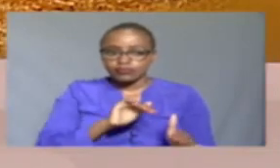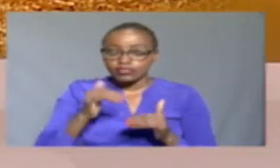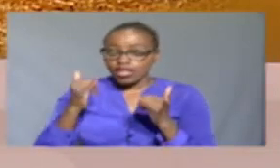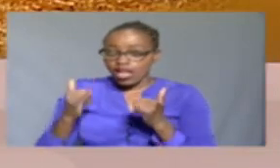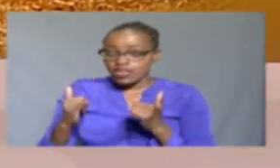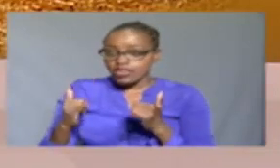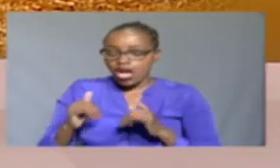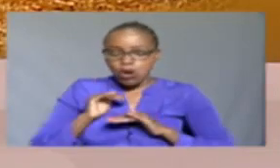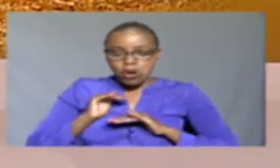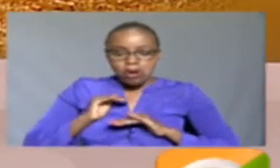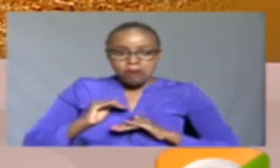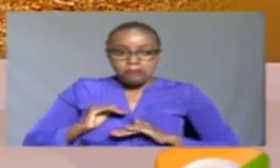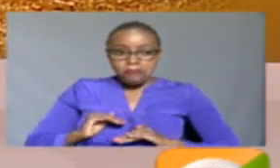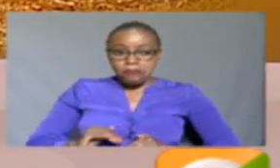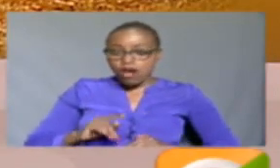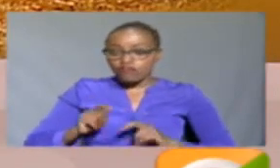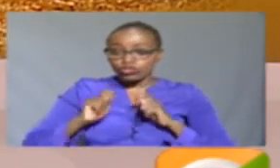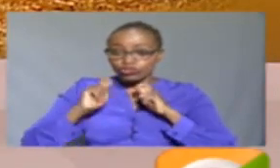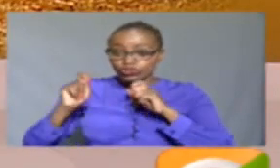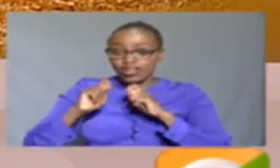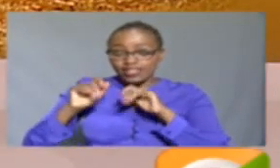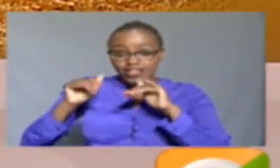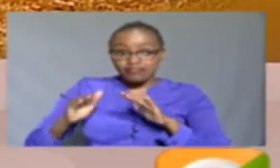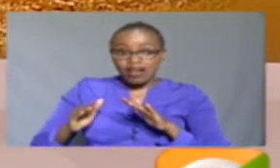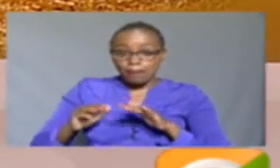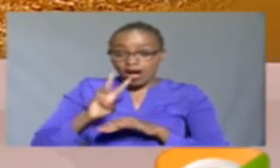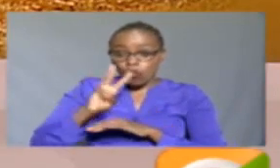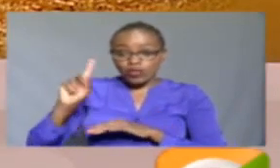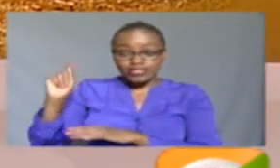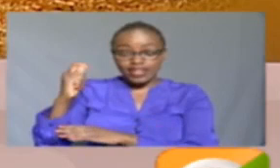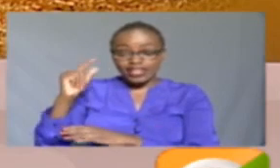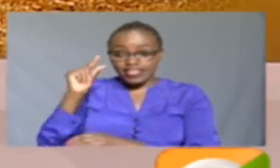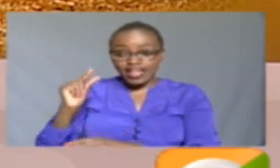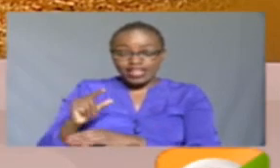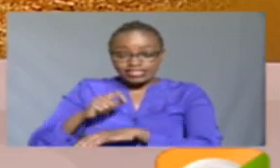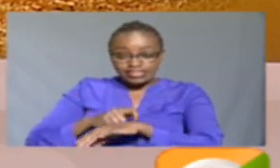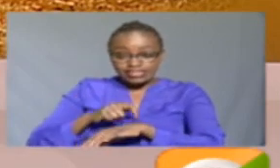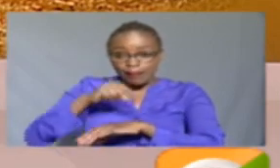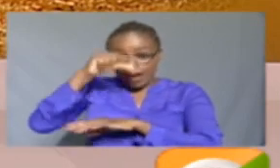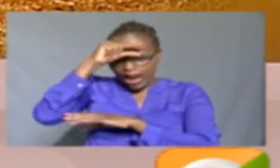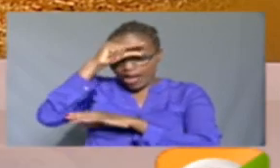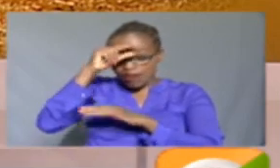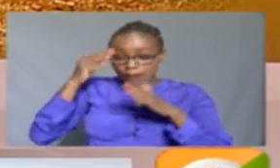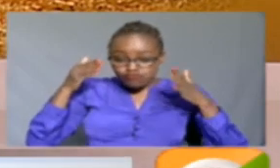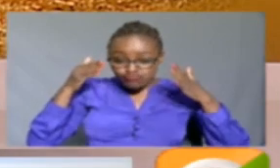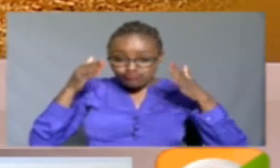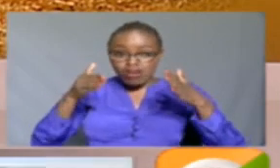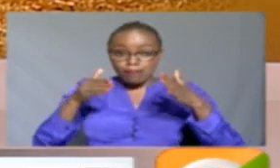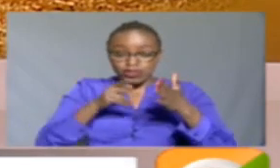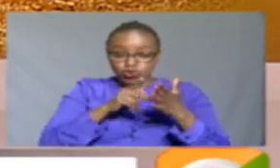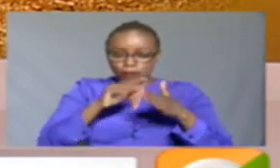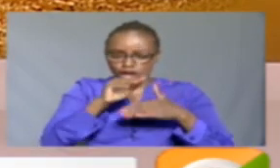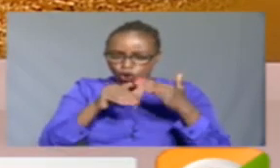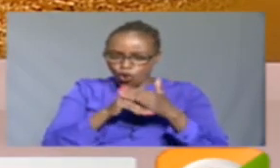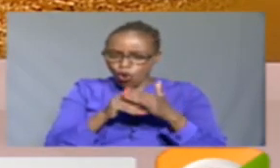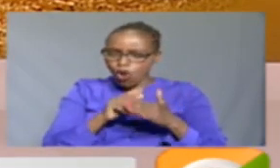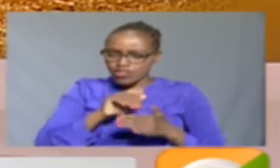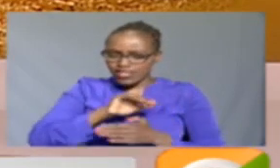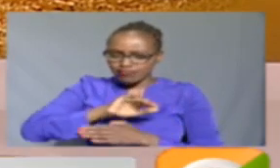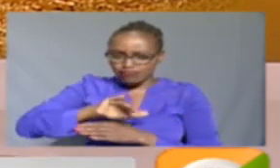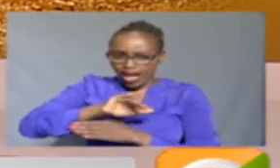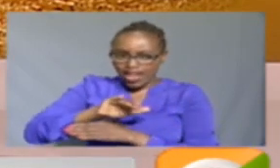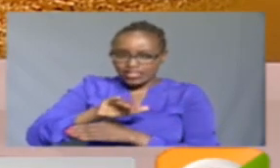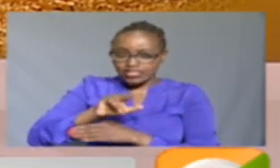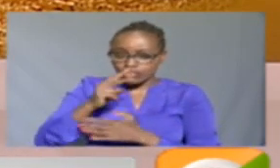Now, it's a relief for sugarcane farmers in Western Kenya region as the government commits to pay all their outstanding dues